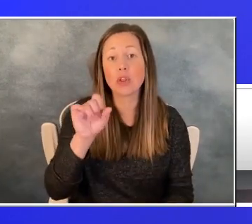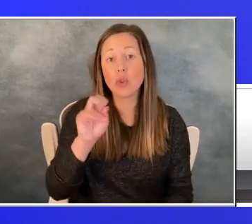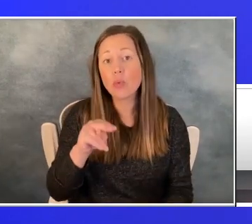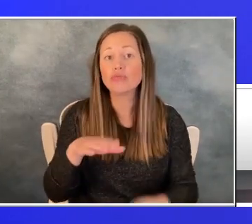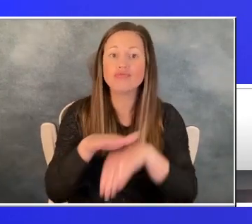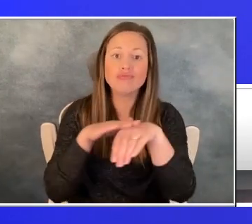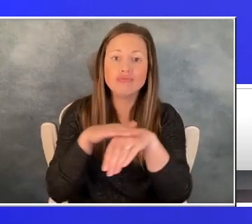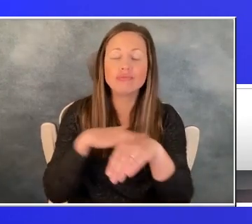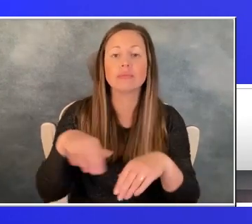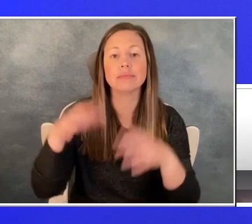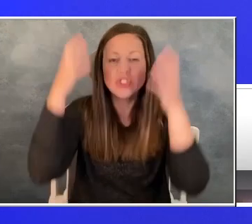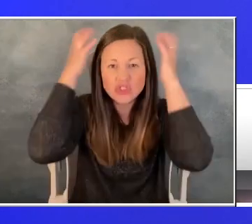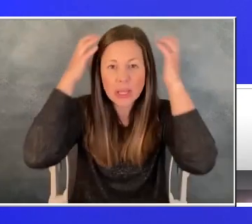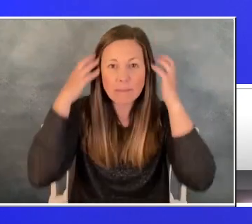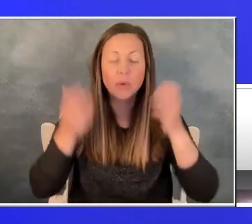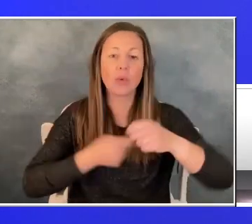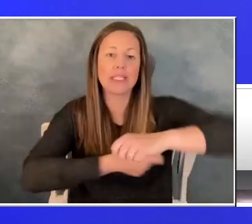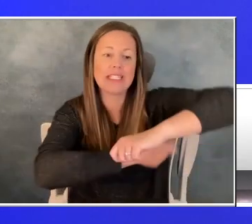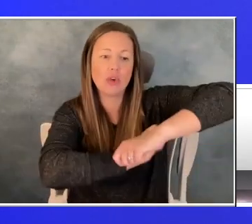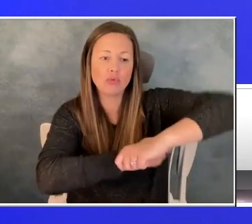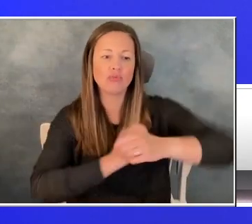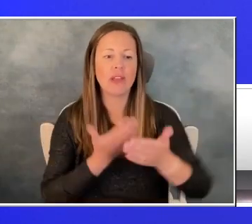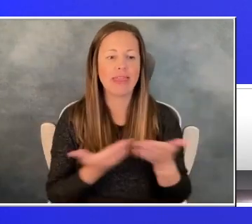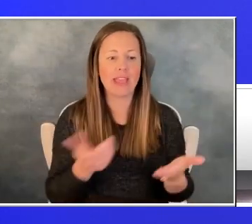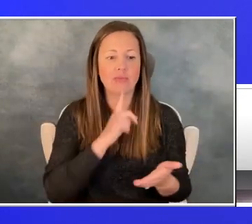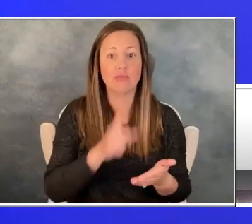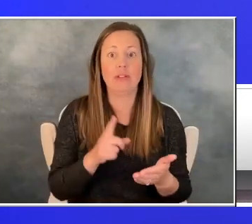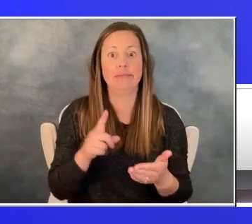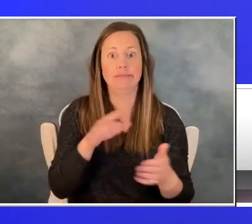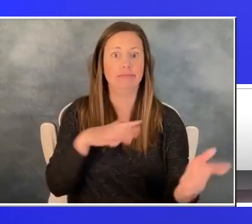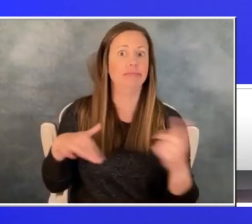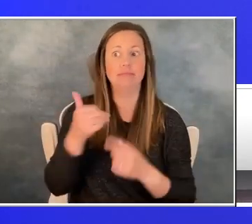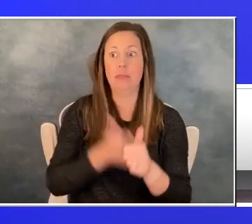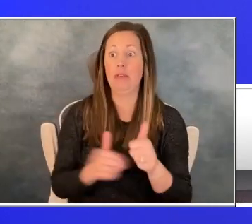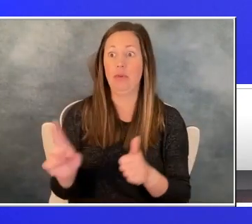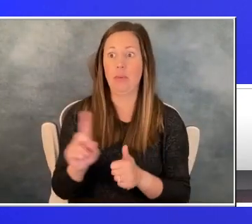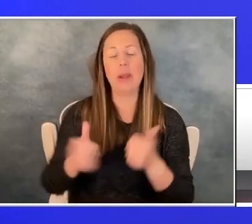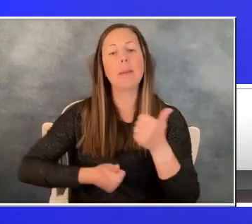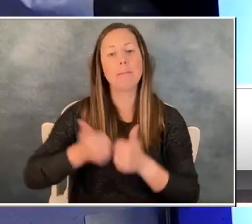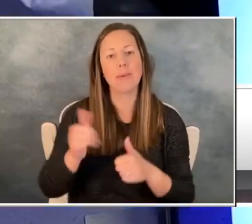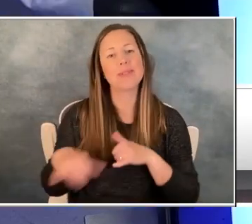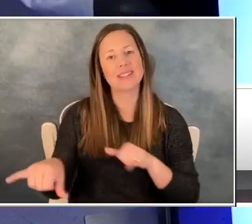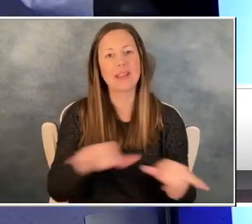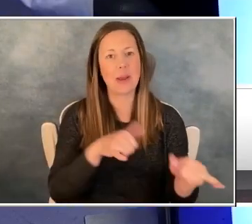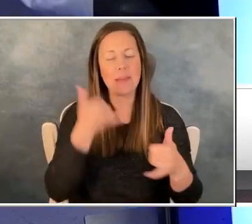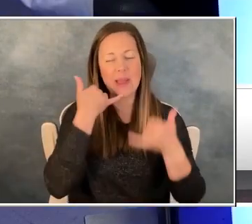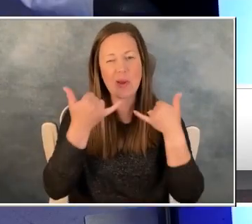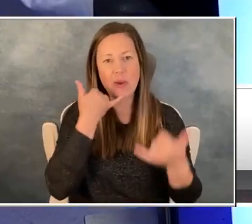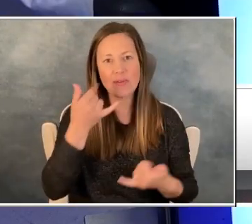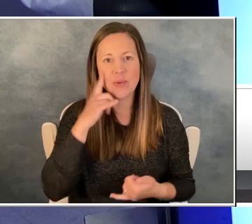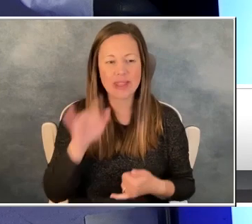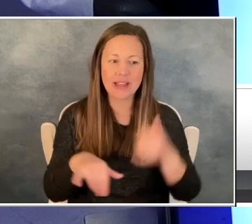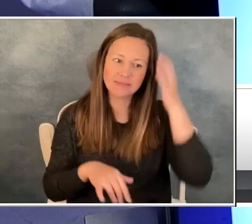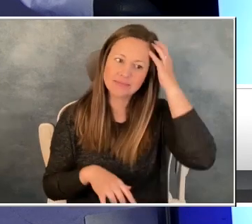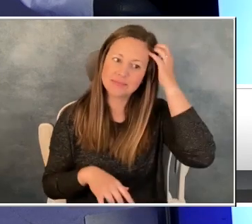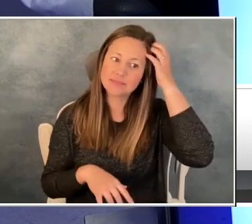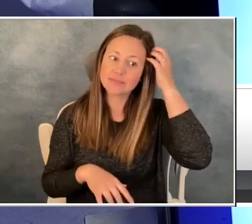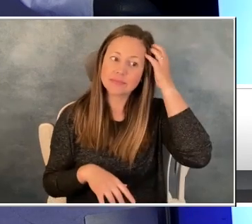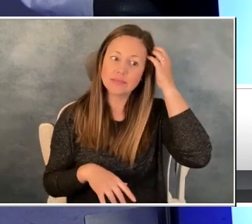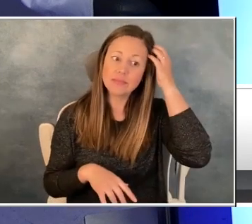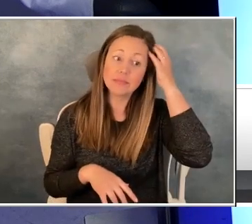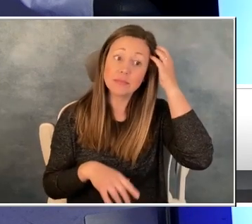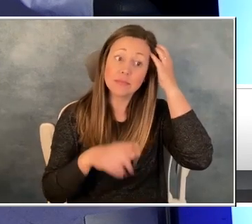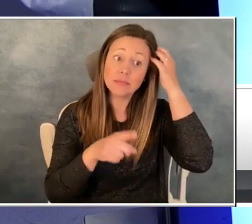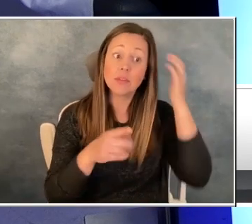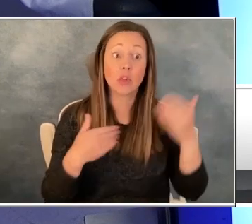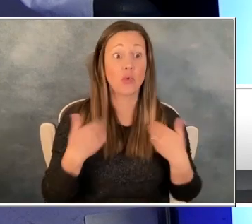around the home that are kind of everywhere around us, those are definitely the most common calls that we get. Dr. Silver, do you get more calls in the summer because more kids are